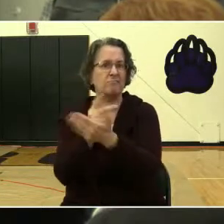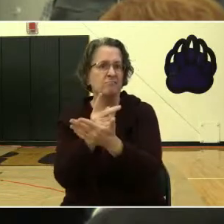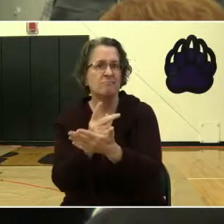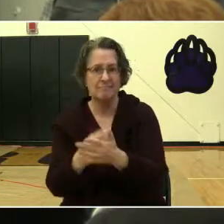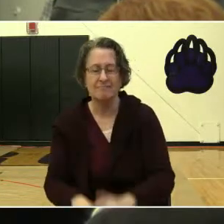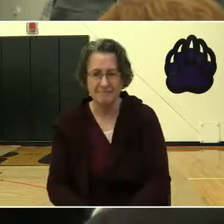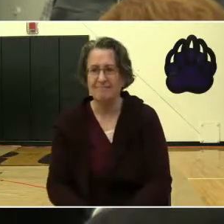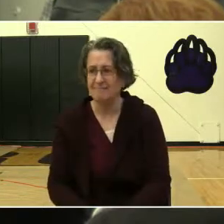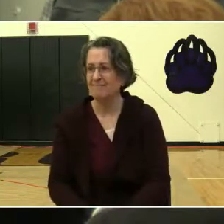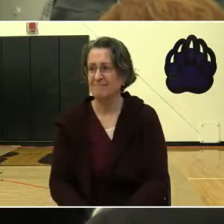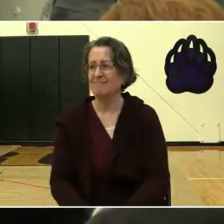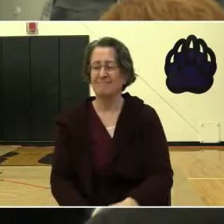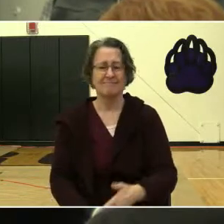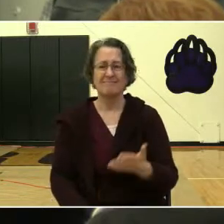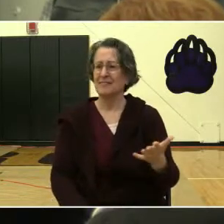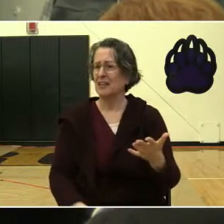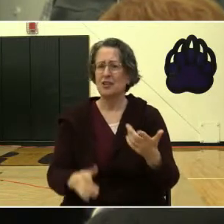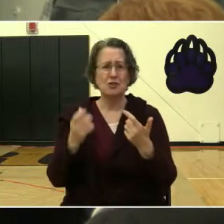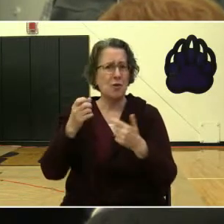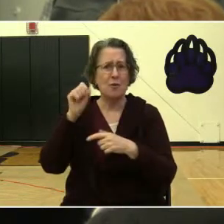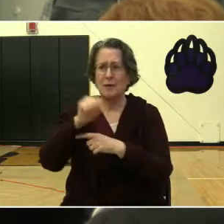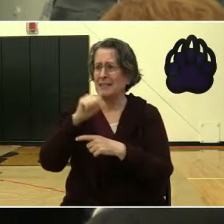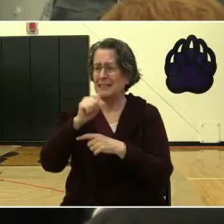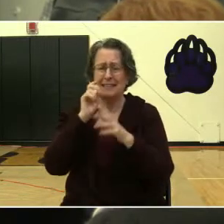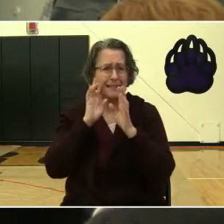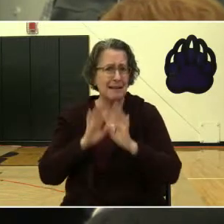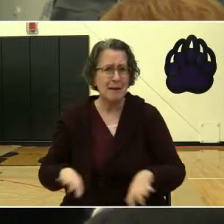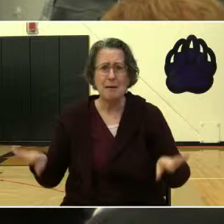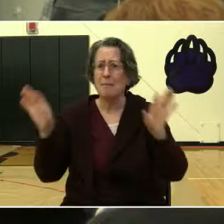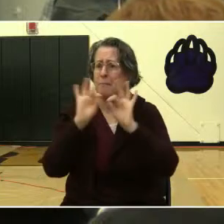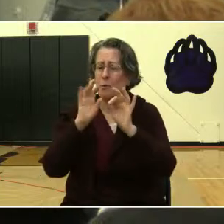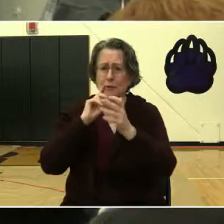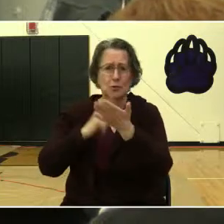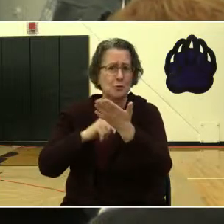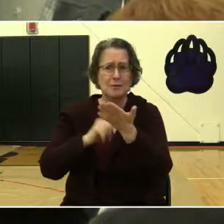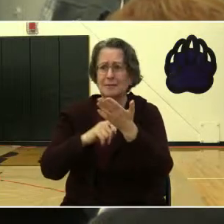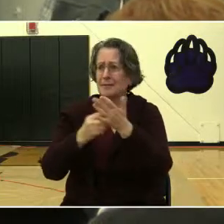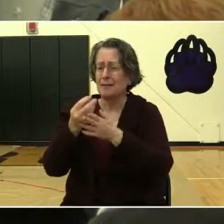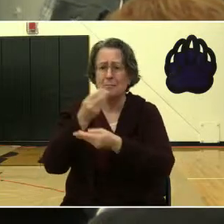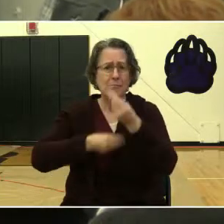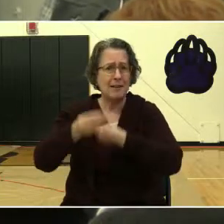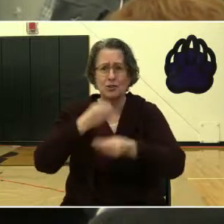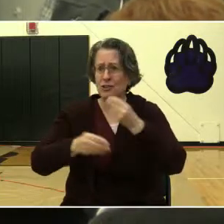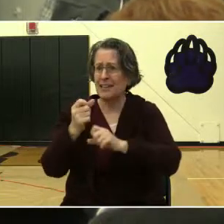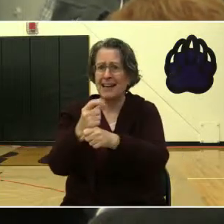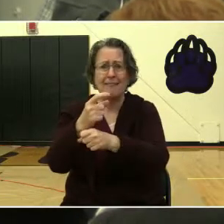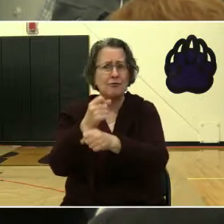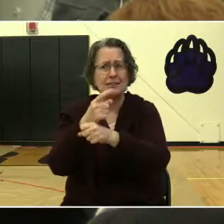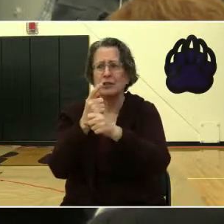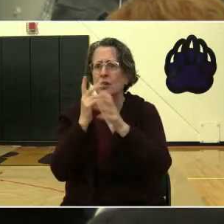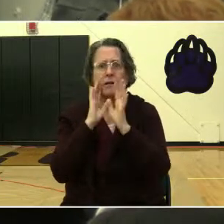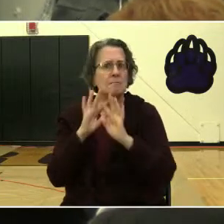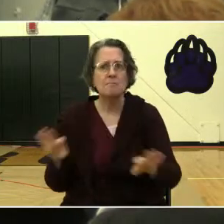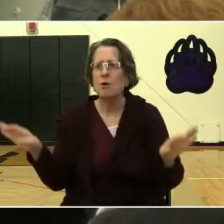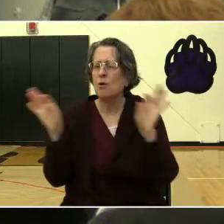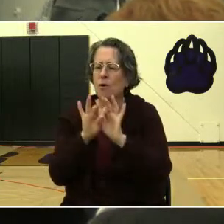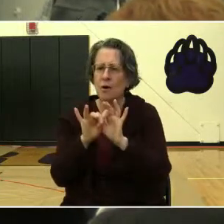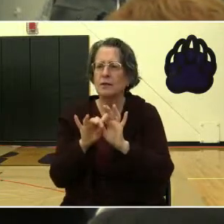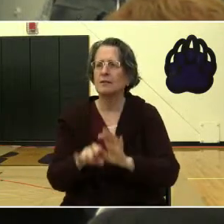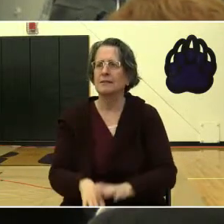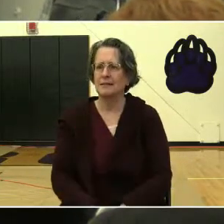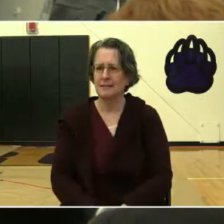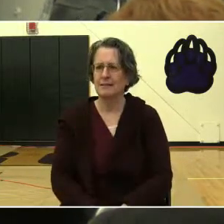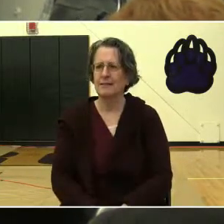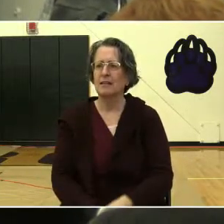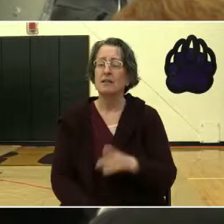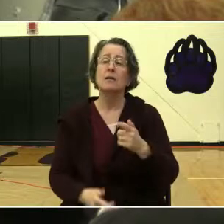budget in several years and it absolutely should be a big conversation the budget process happens you know the sausage gets made in